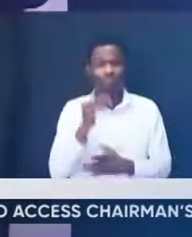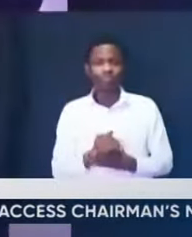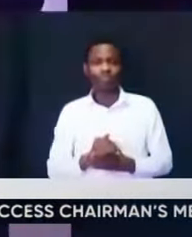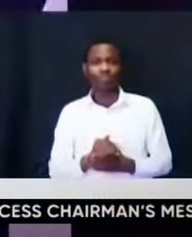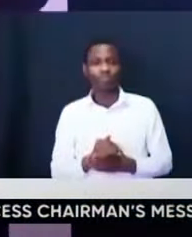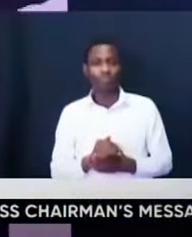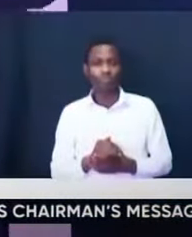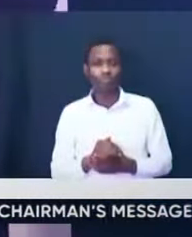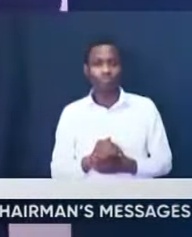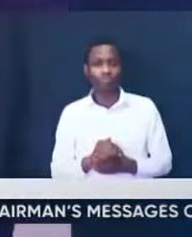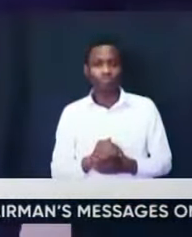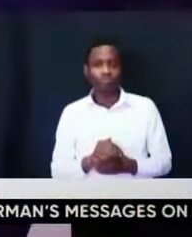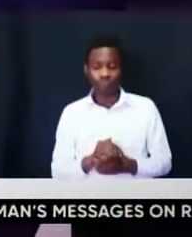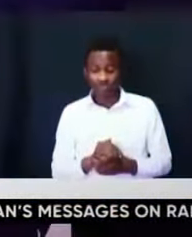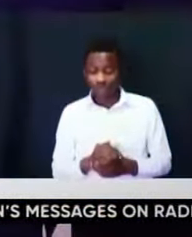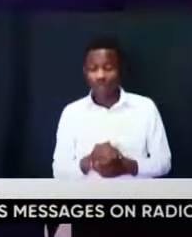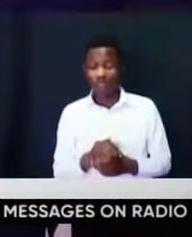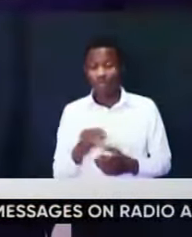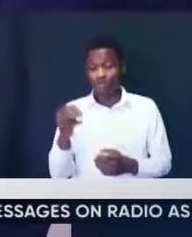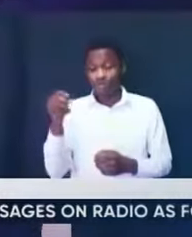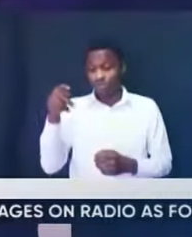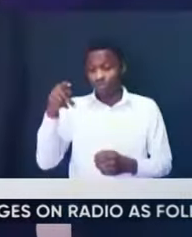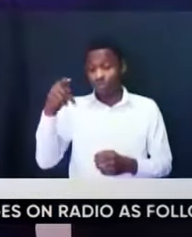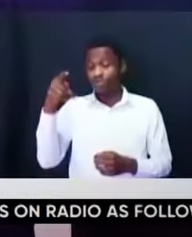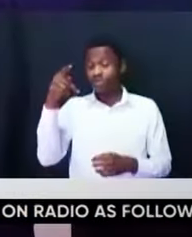Mind Paul admonished his son